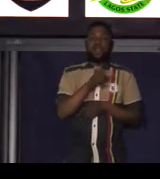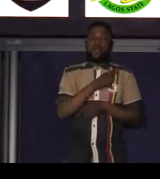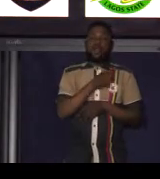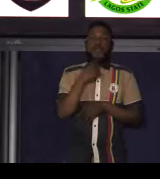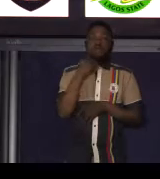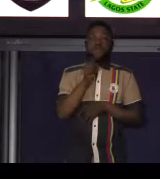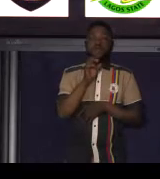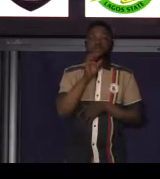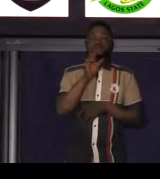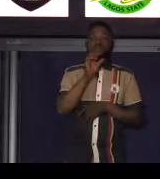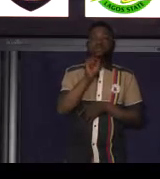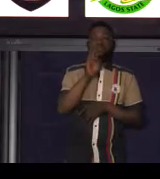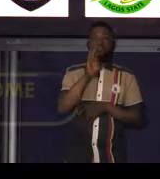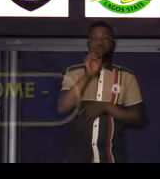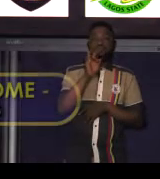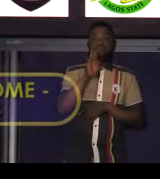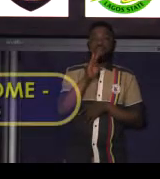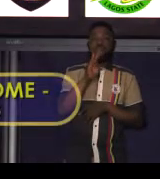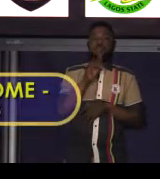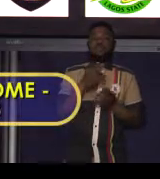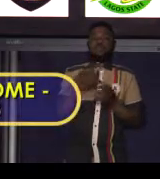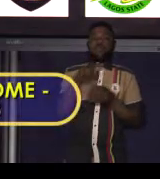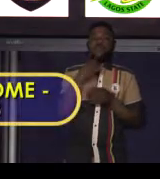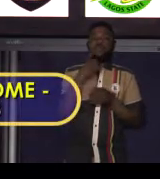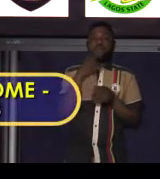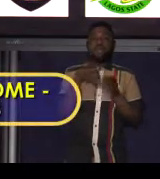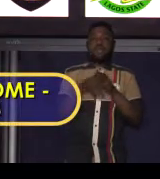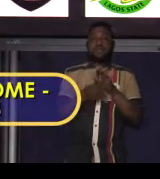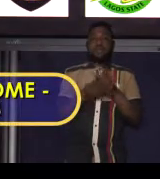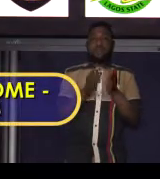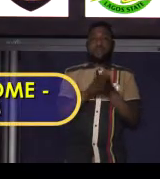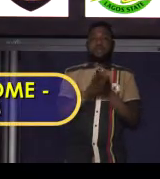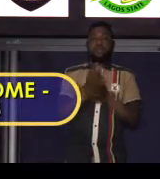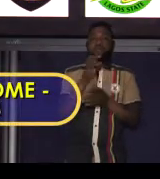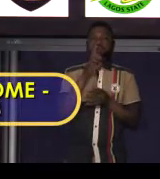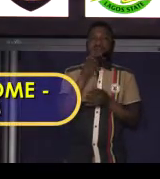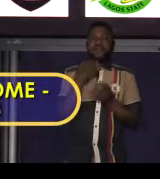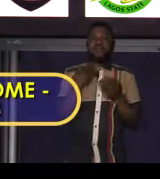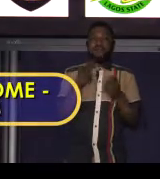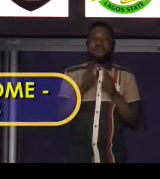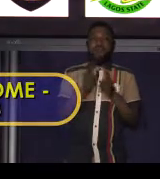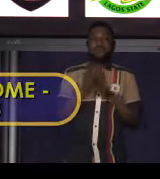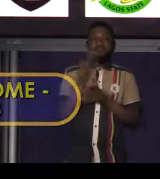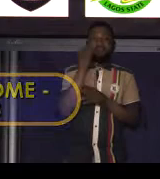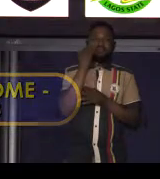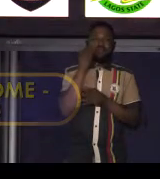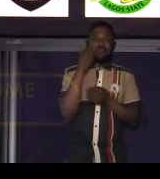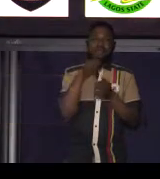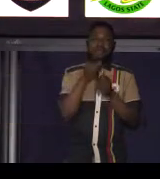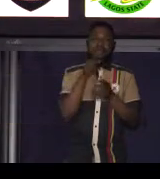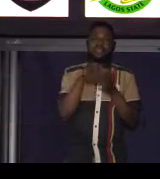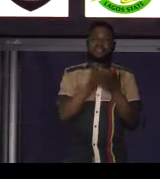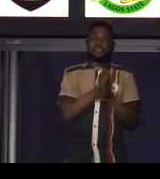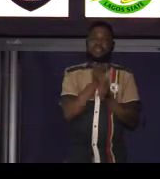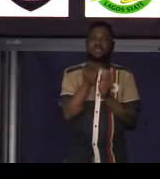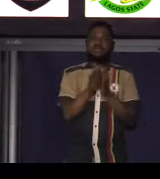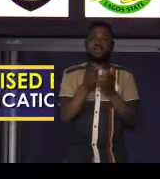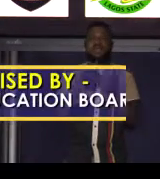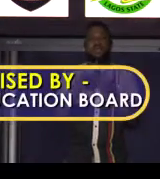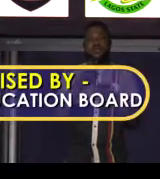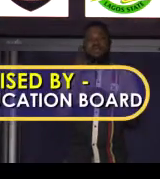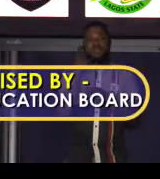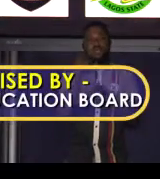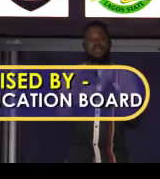Basic Education Board, Lagos State. Those of you in primary schools, I think you are very conversant with this symbol. Anywhere you see